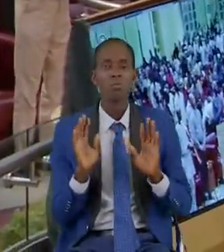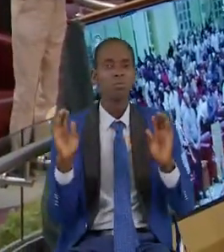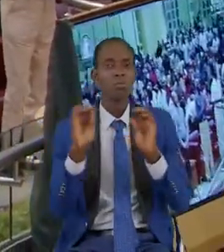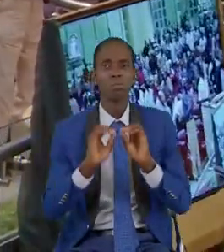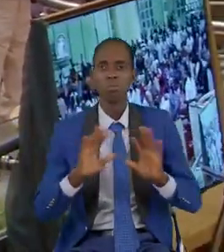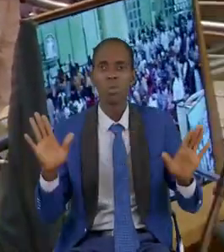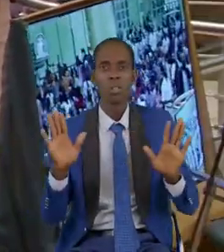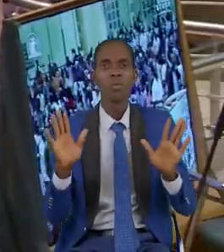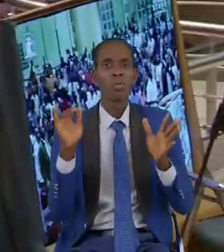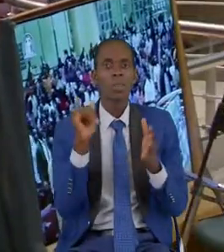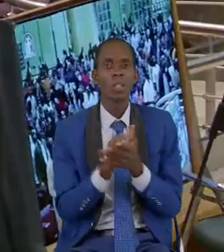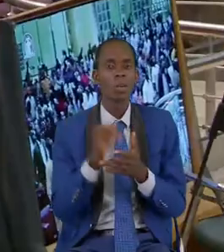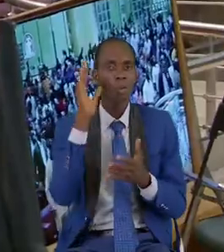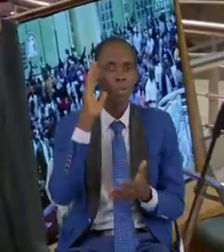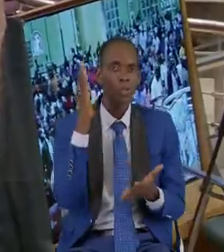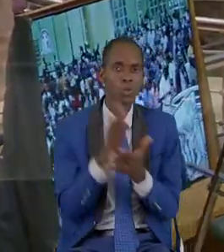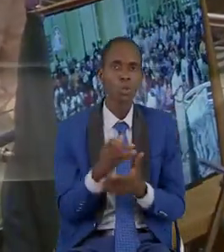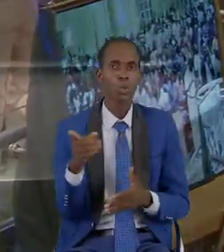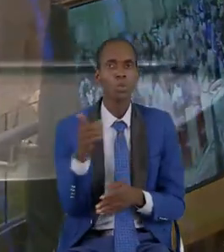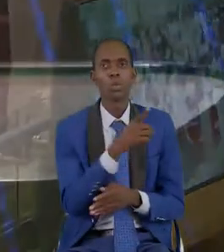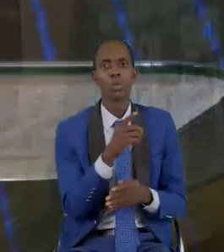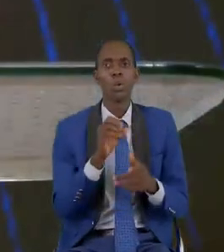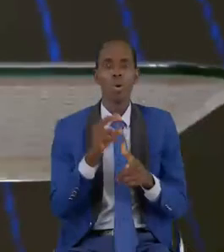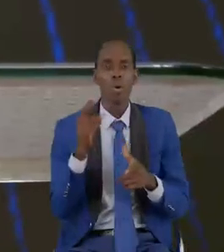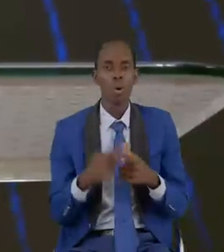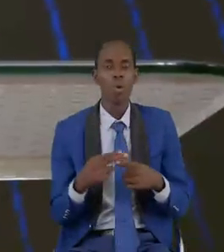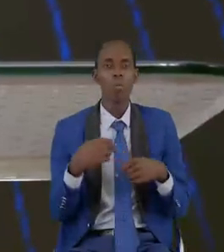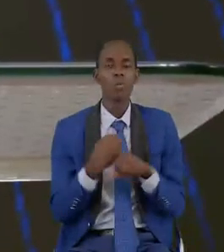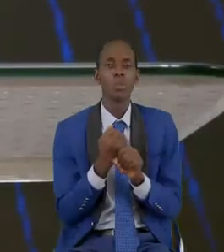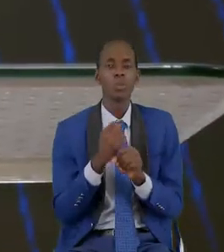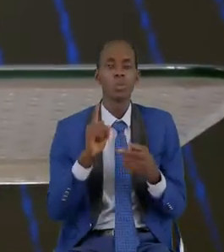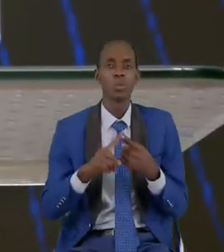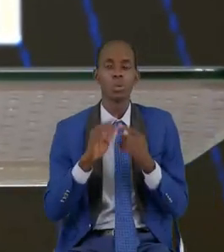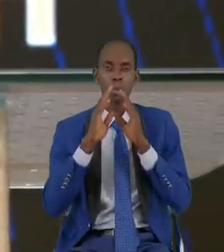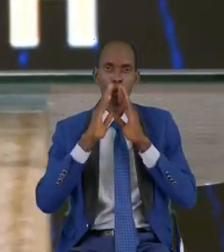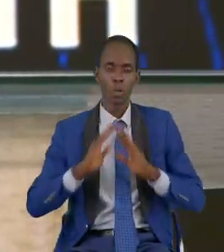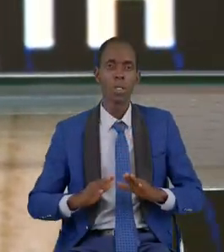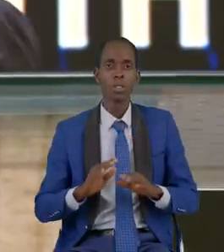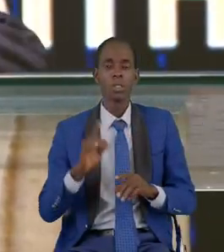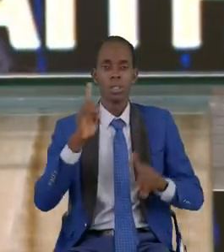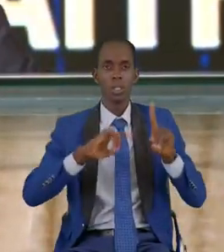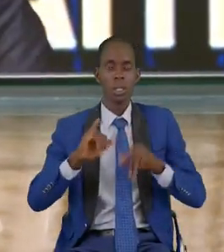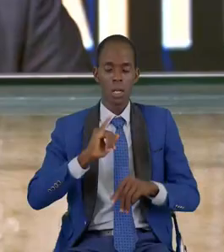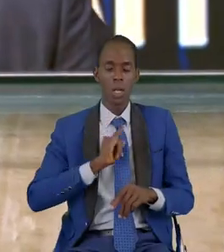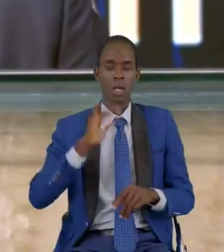that will stop you or muscle your mouth. I will tell the Lord.